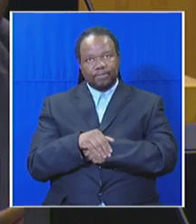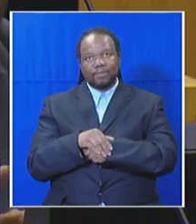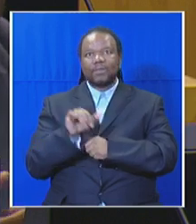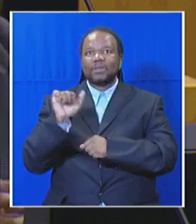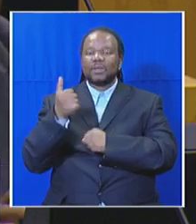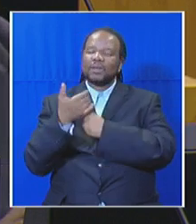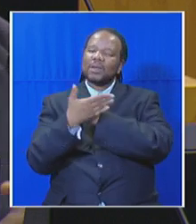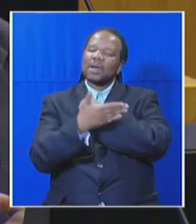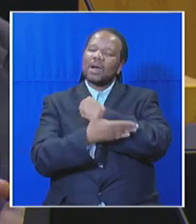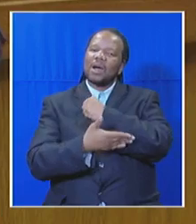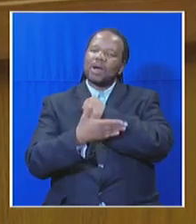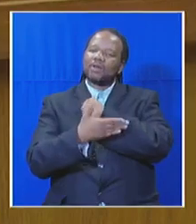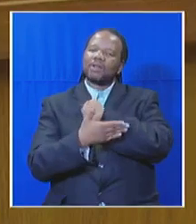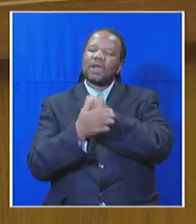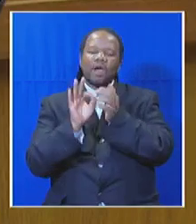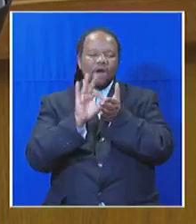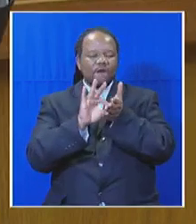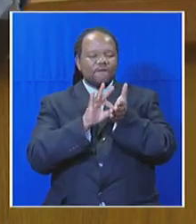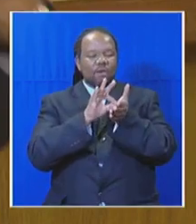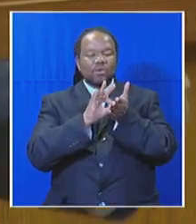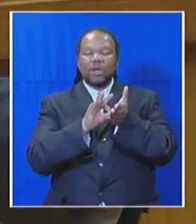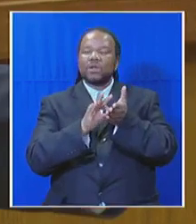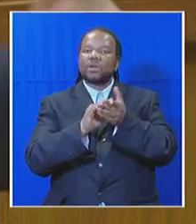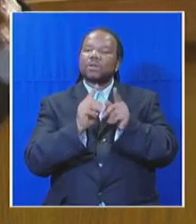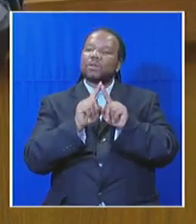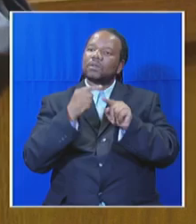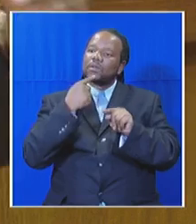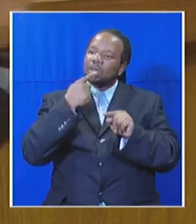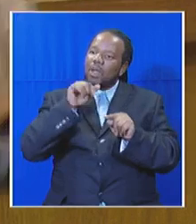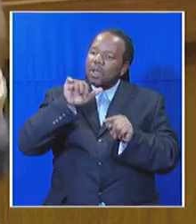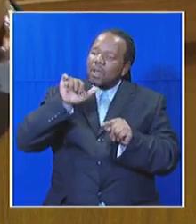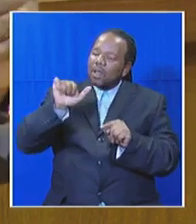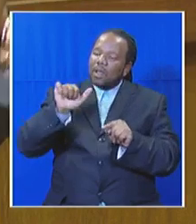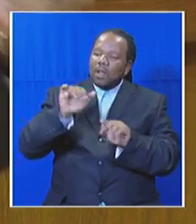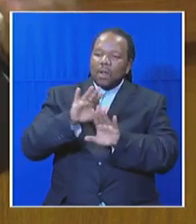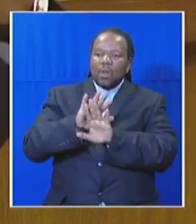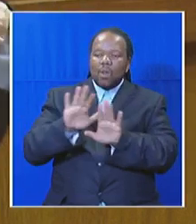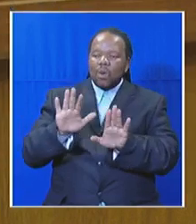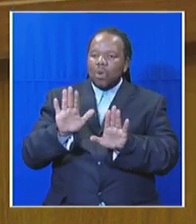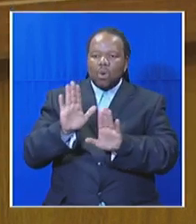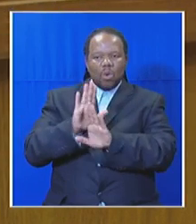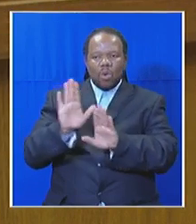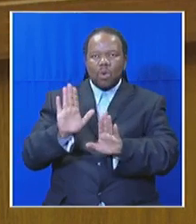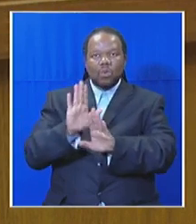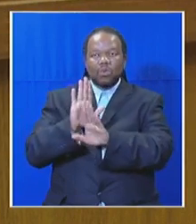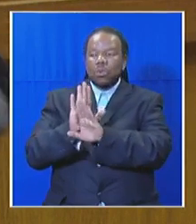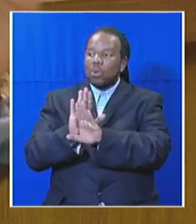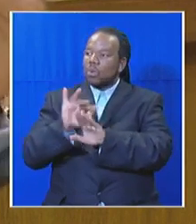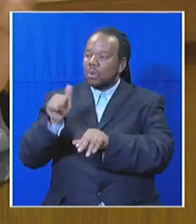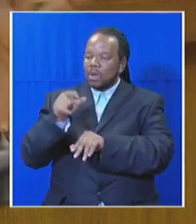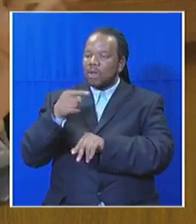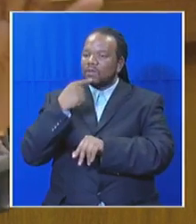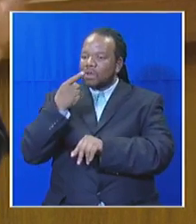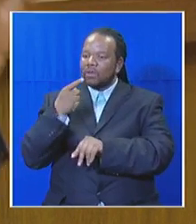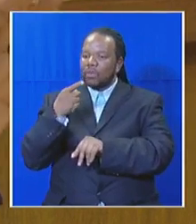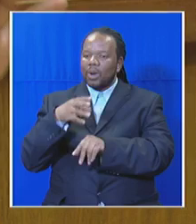was to stop the threats or the attack emerging out of the threats that had been made. I just